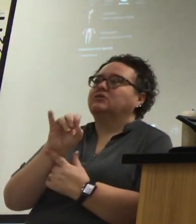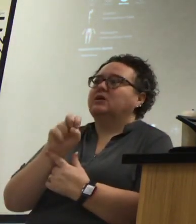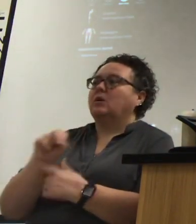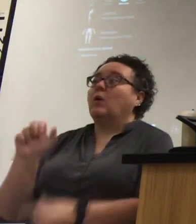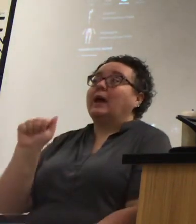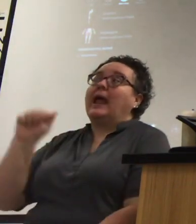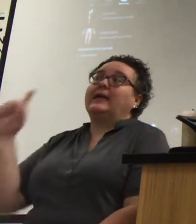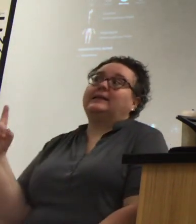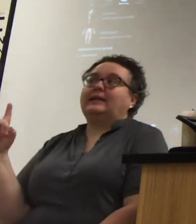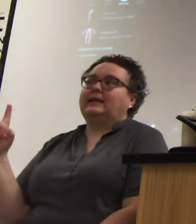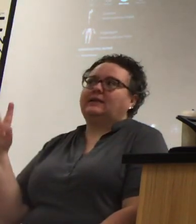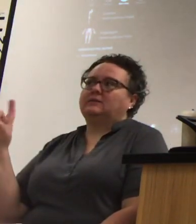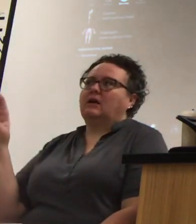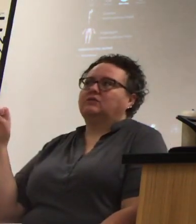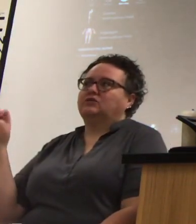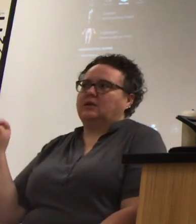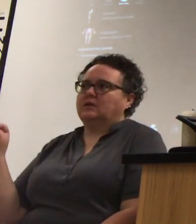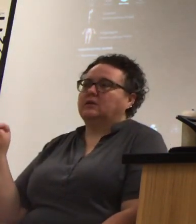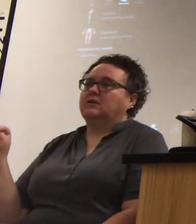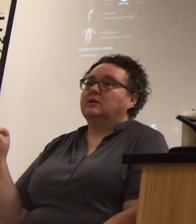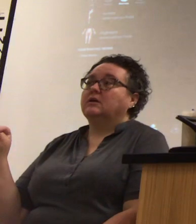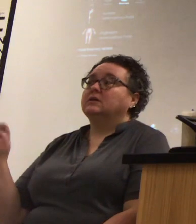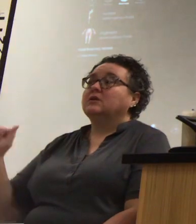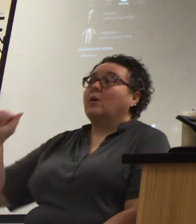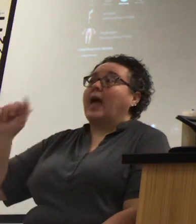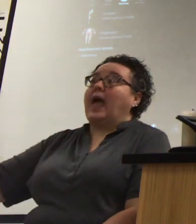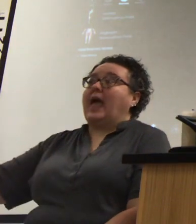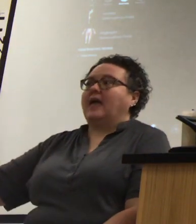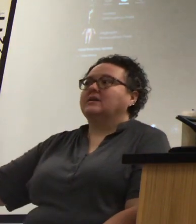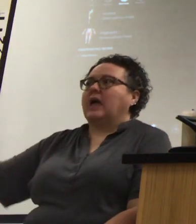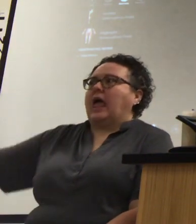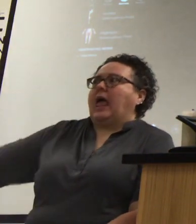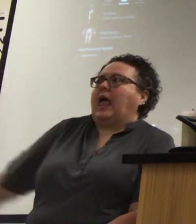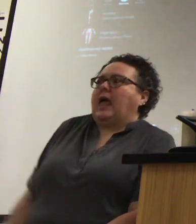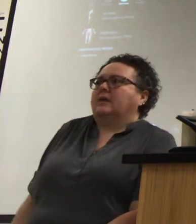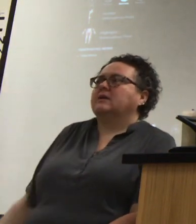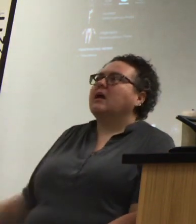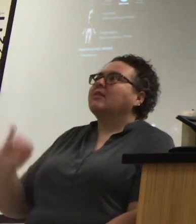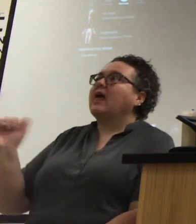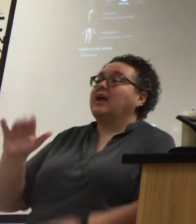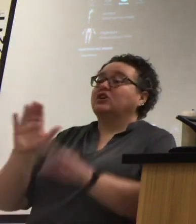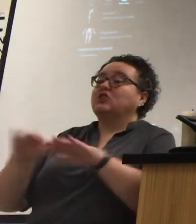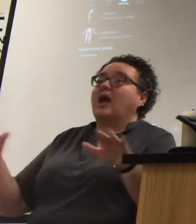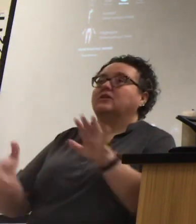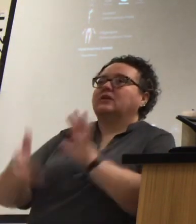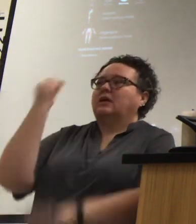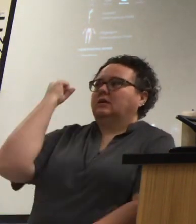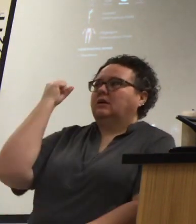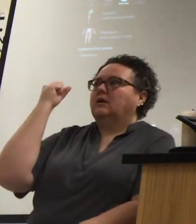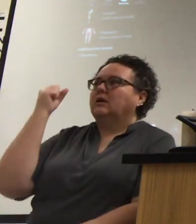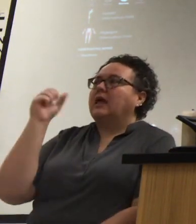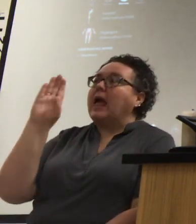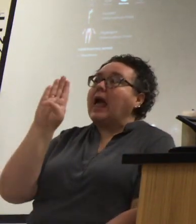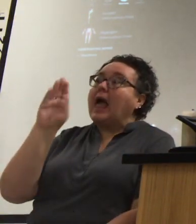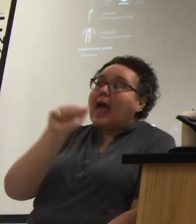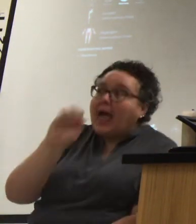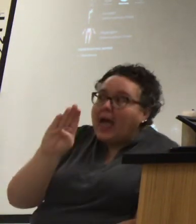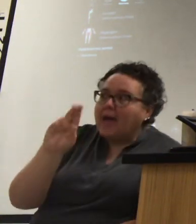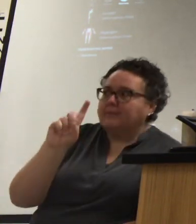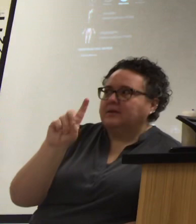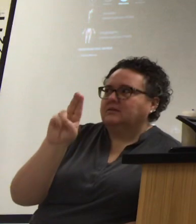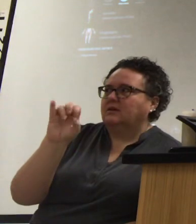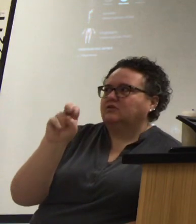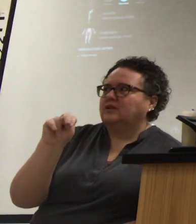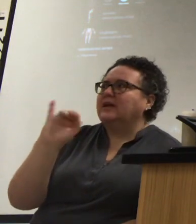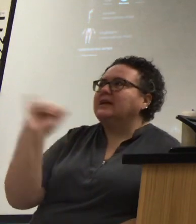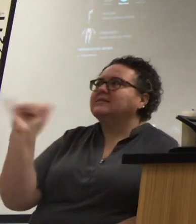adduction, abduction, adduction. Like a child abduction. Take the child away. So abduction